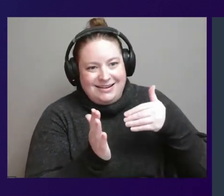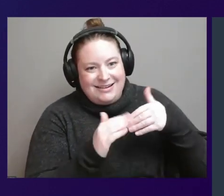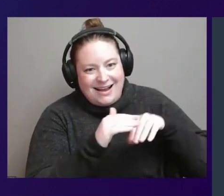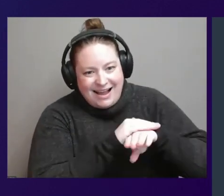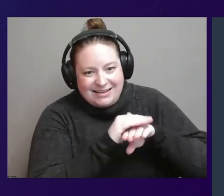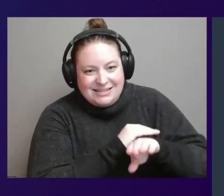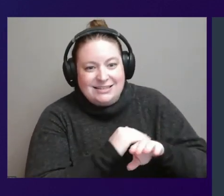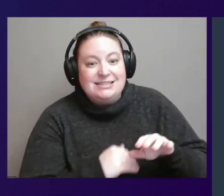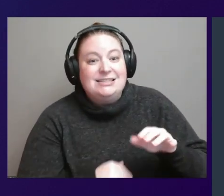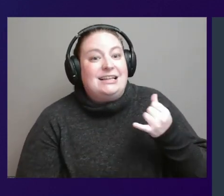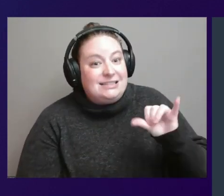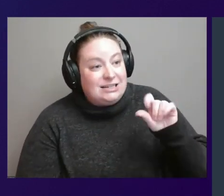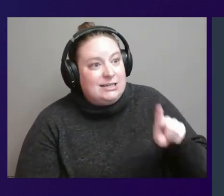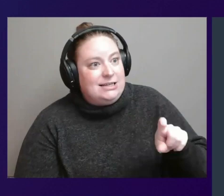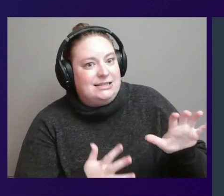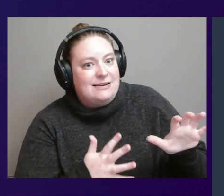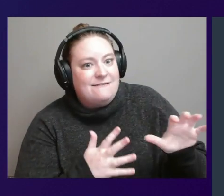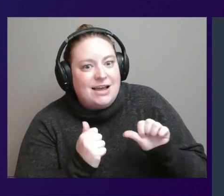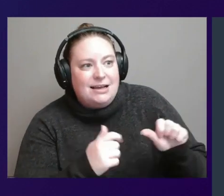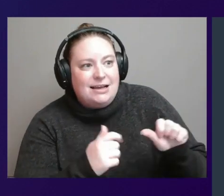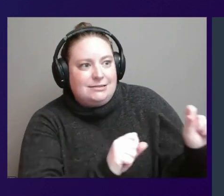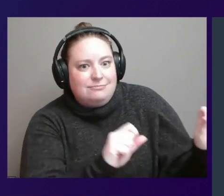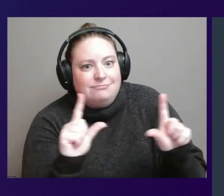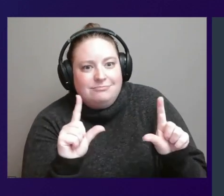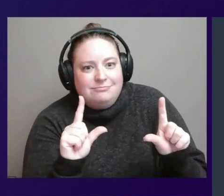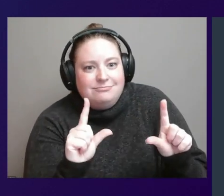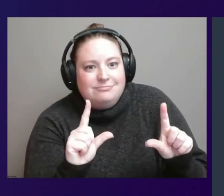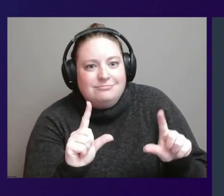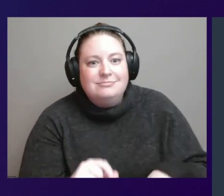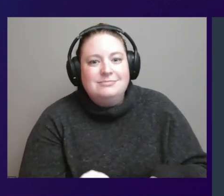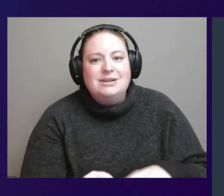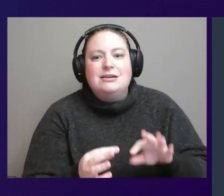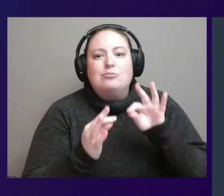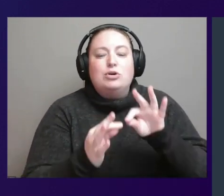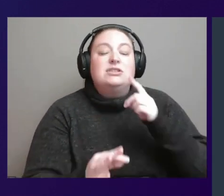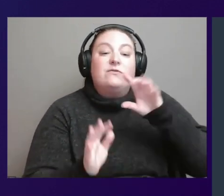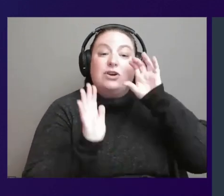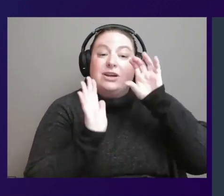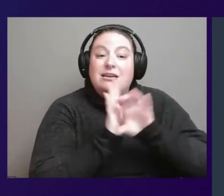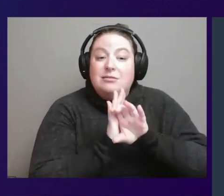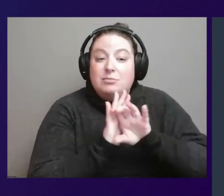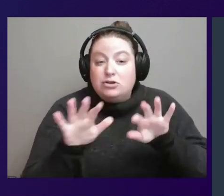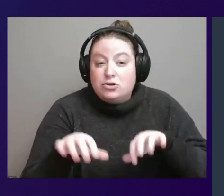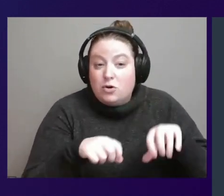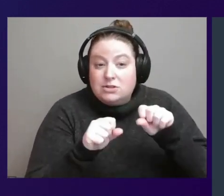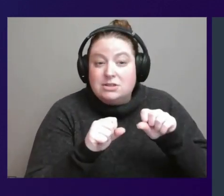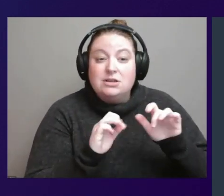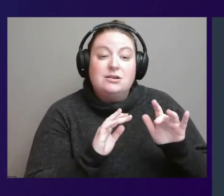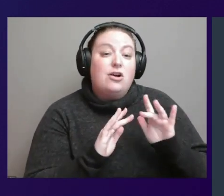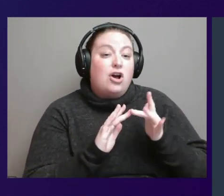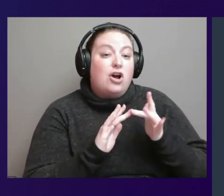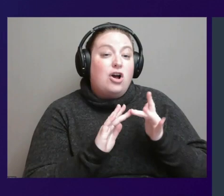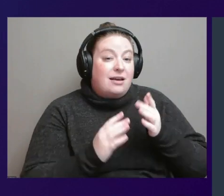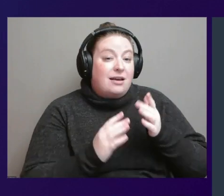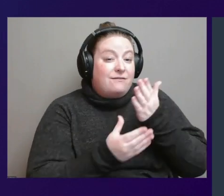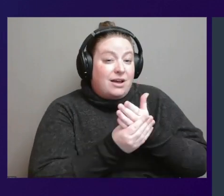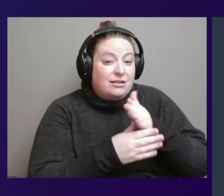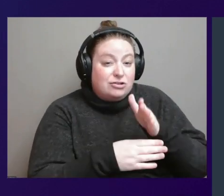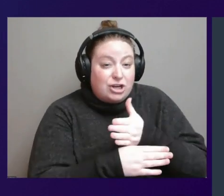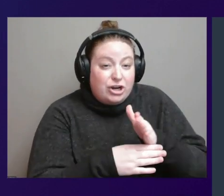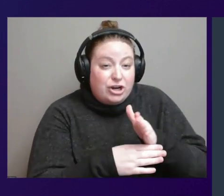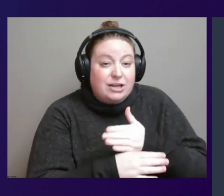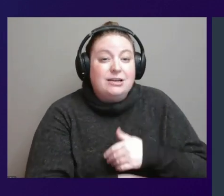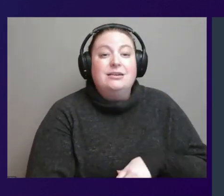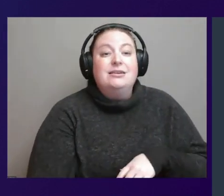retrieval performance. It's perfect for use cases like image hosting, online file sharing, and medical imaging. Customers love it because